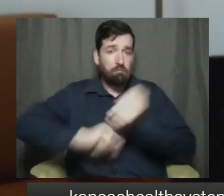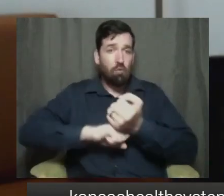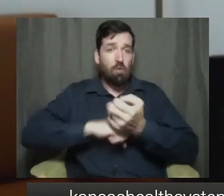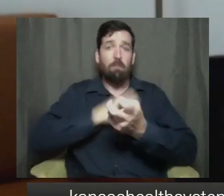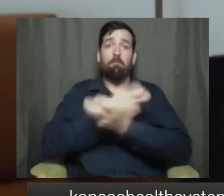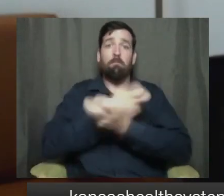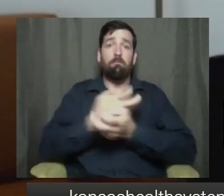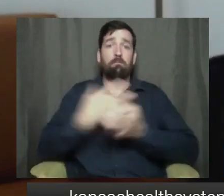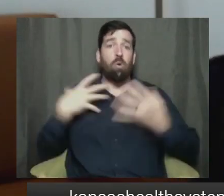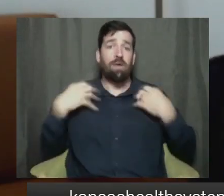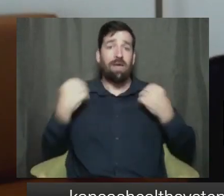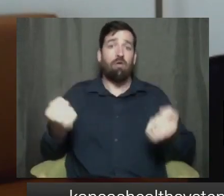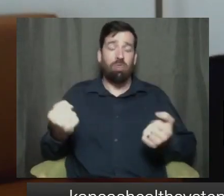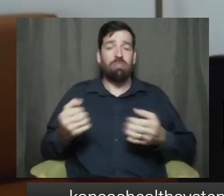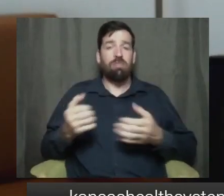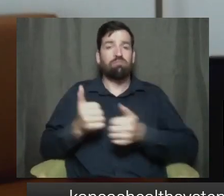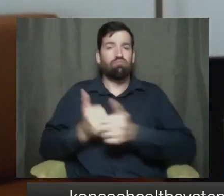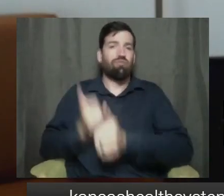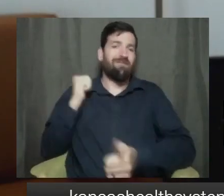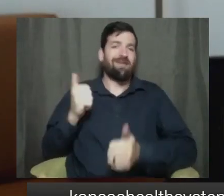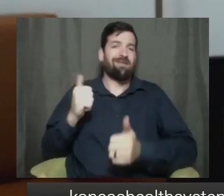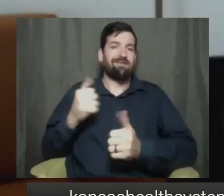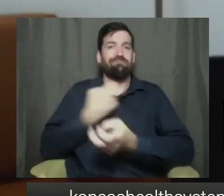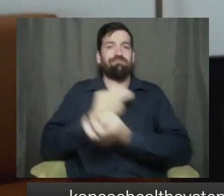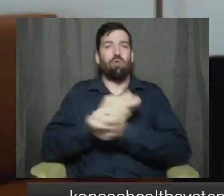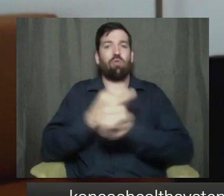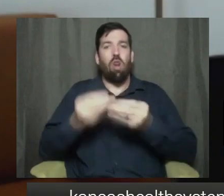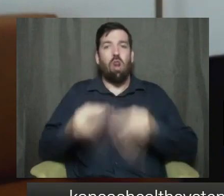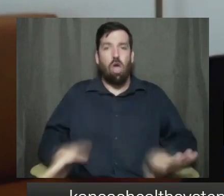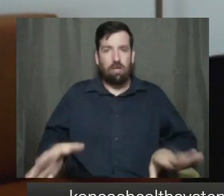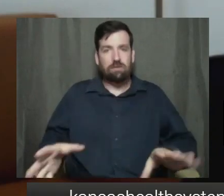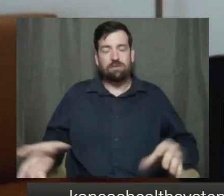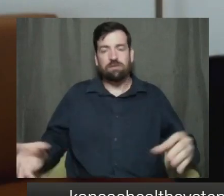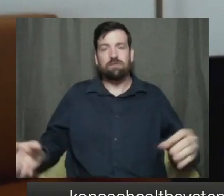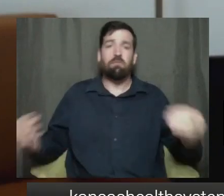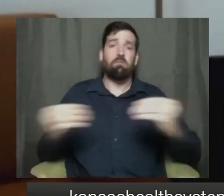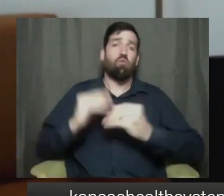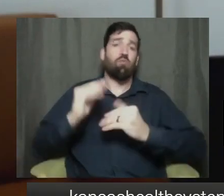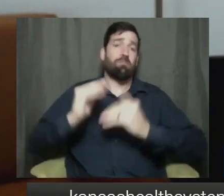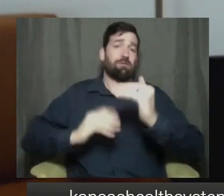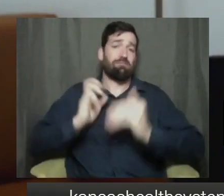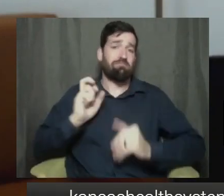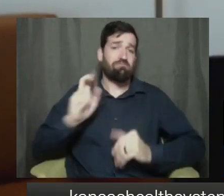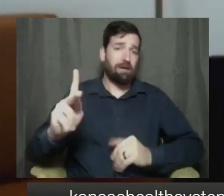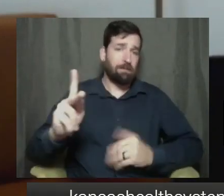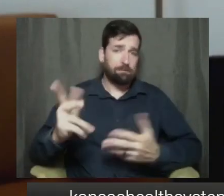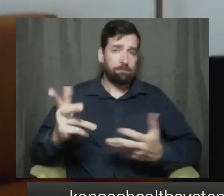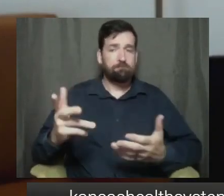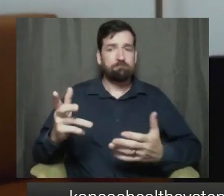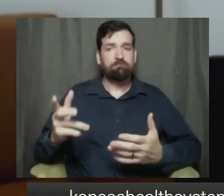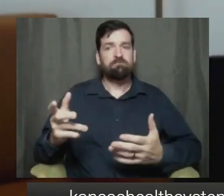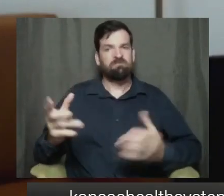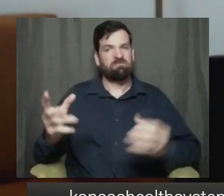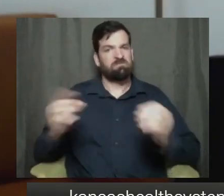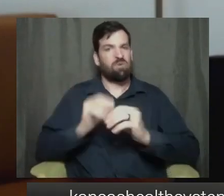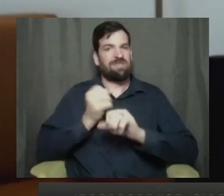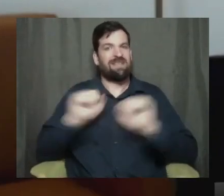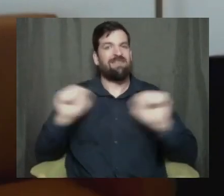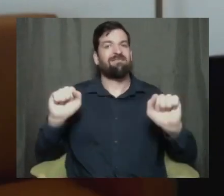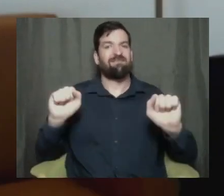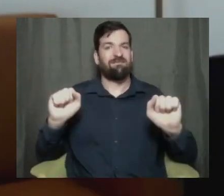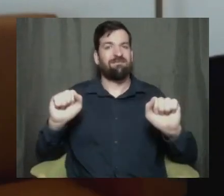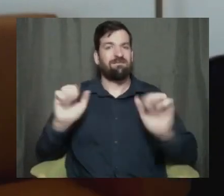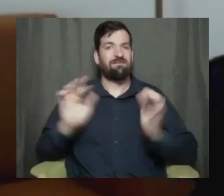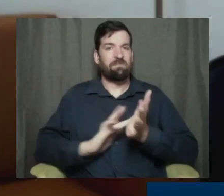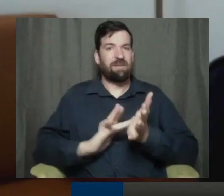prevent further bone loss and maybe even some rebuilding. And those have a much safer